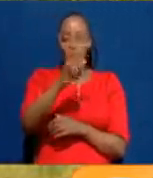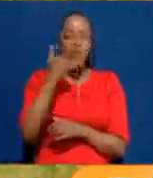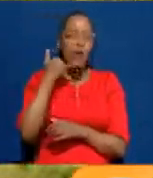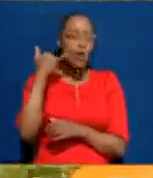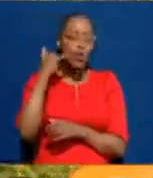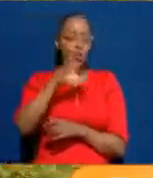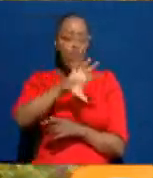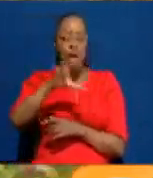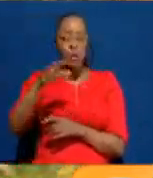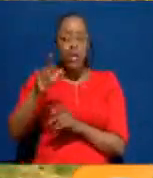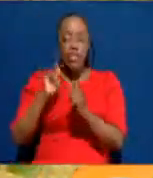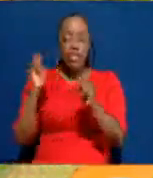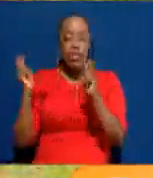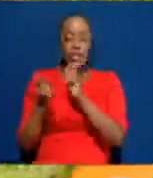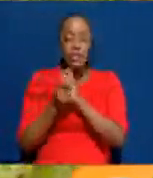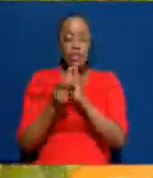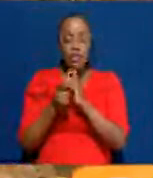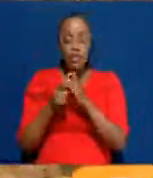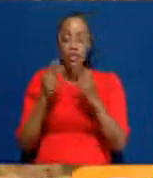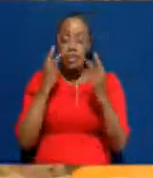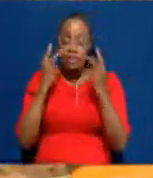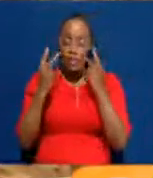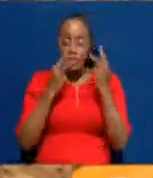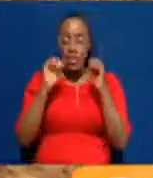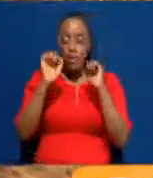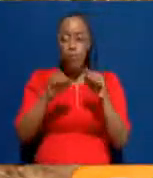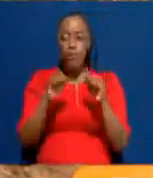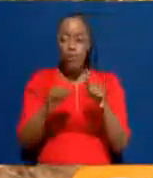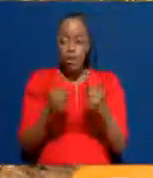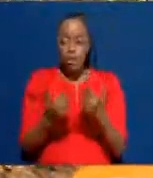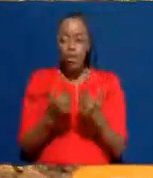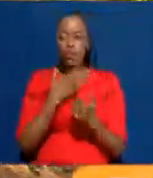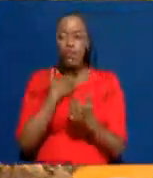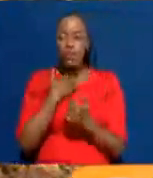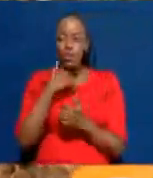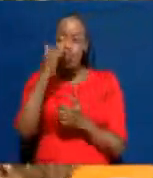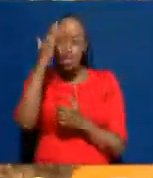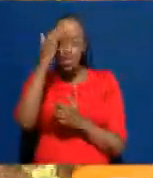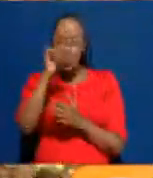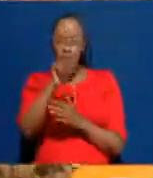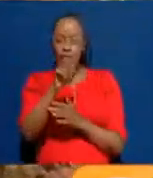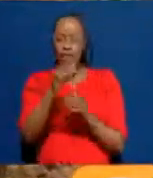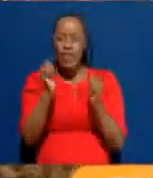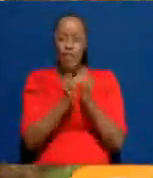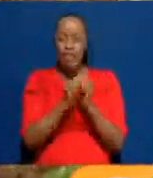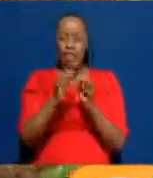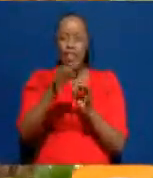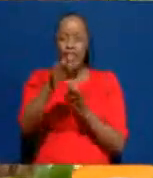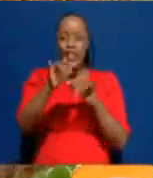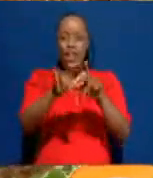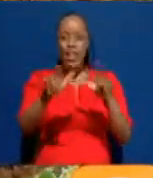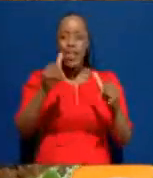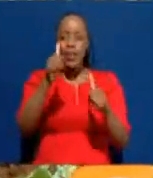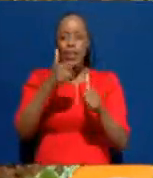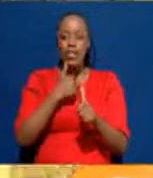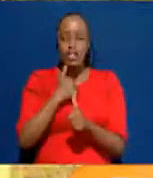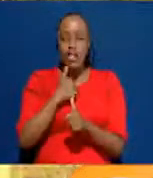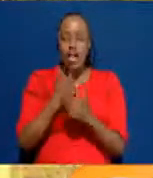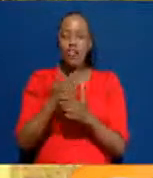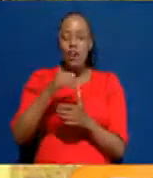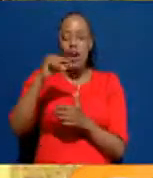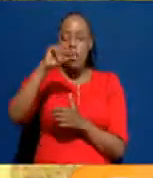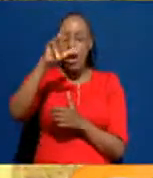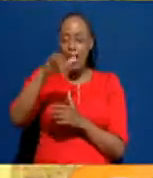The transformation here is visible. It is hard to notice that this 10-acre land was once a quarry.